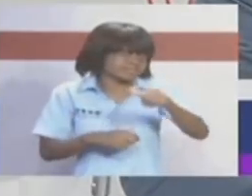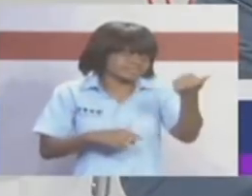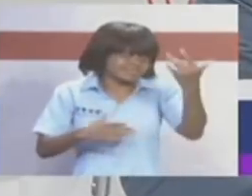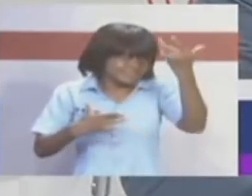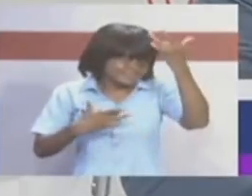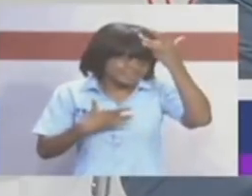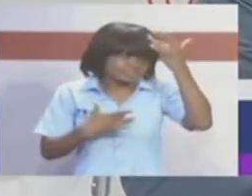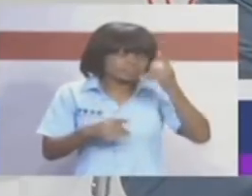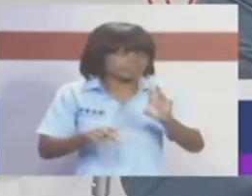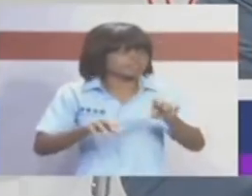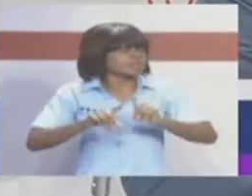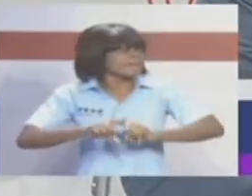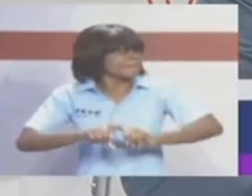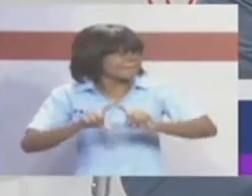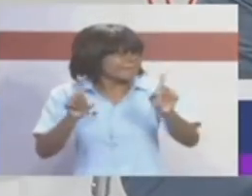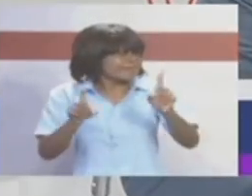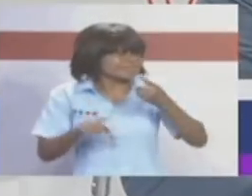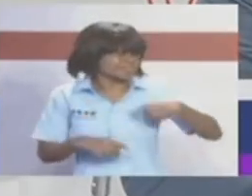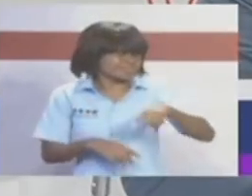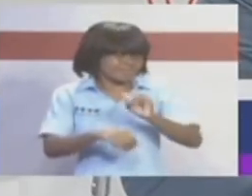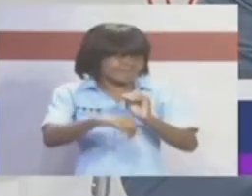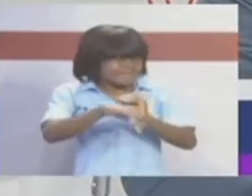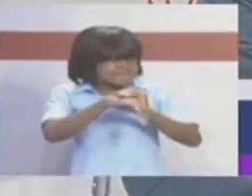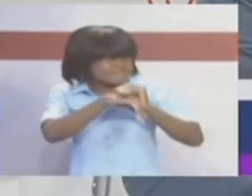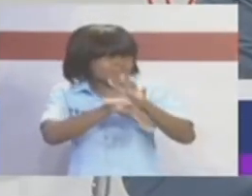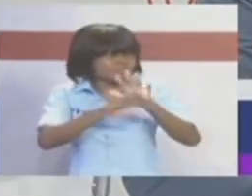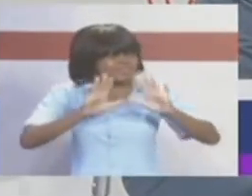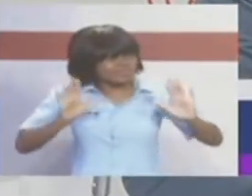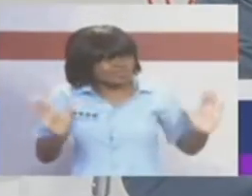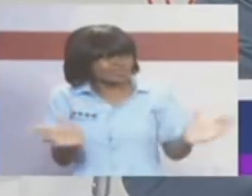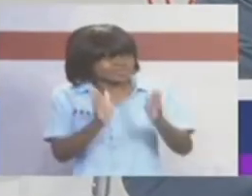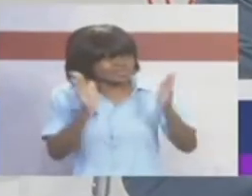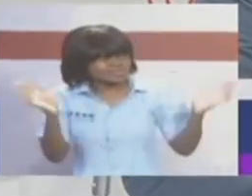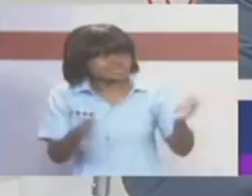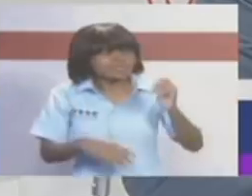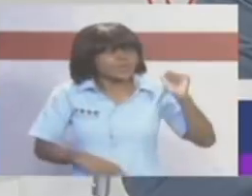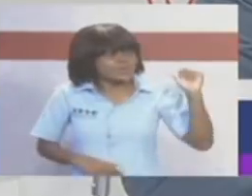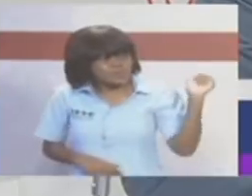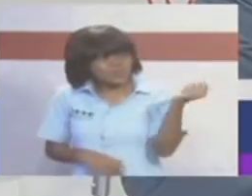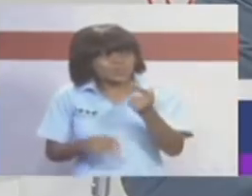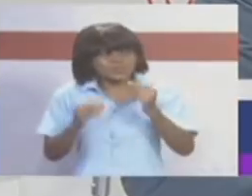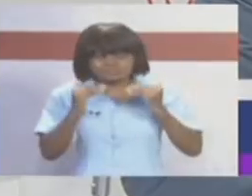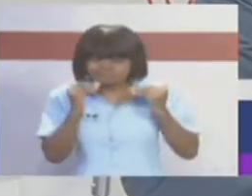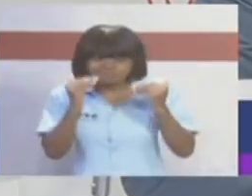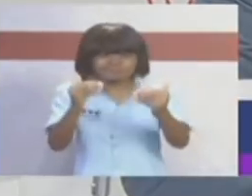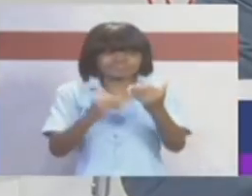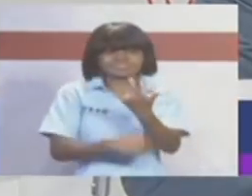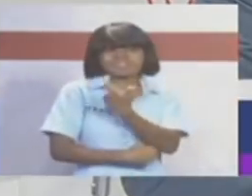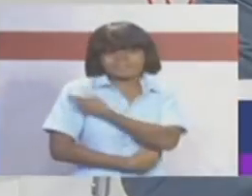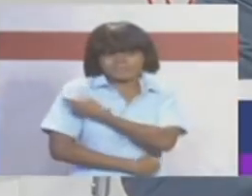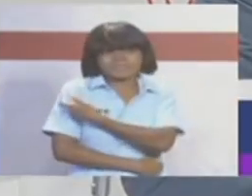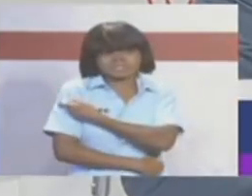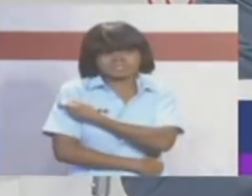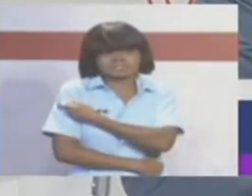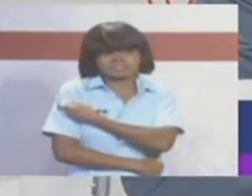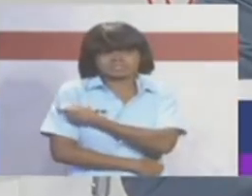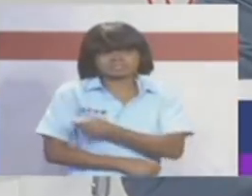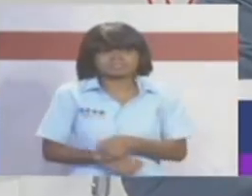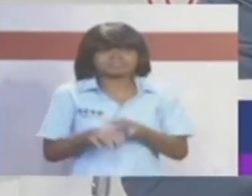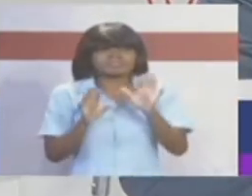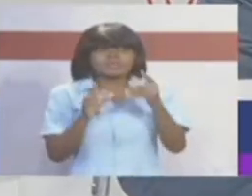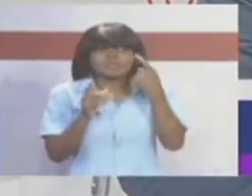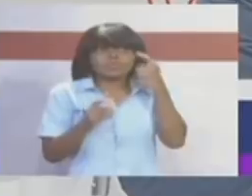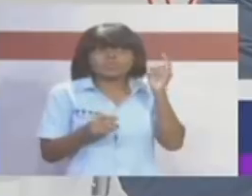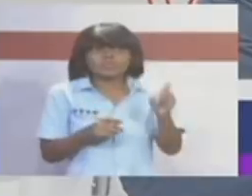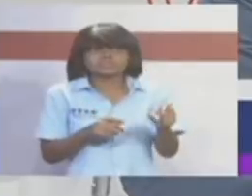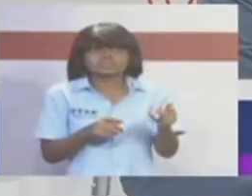get vaccinated. Also, what we're noting is that in some cases, after individuals are diagnosed with COVID and they